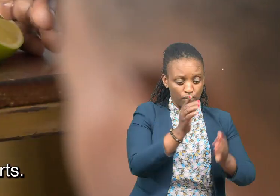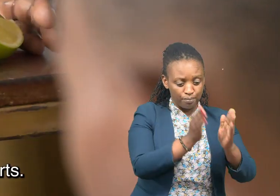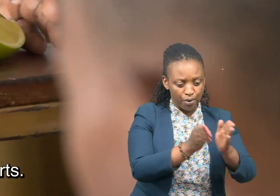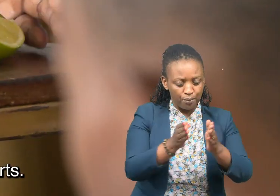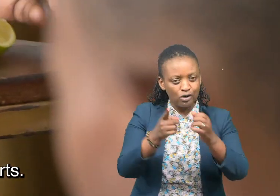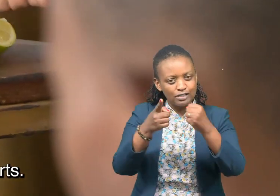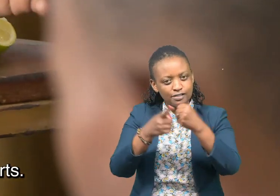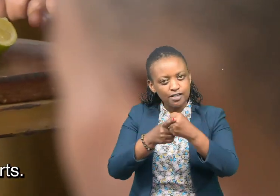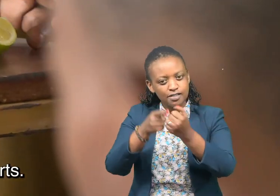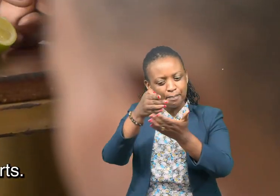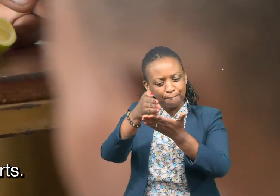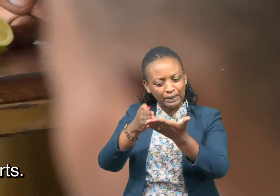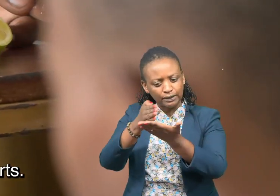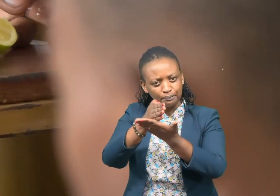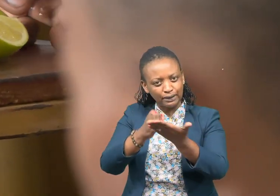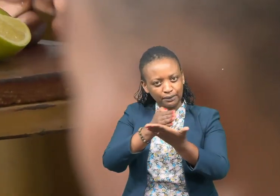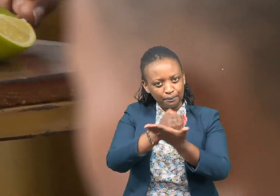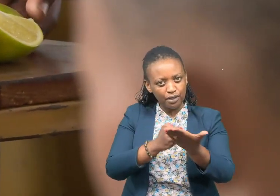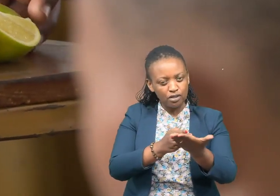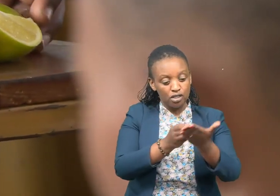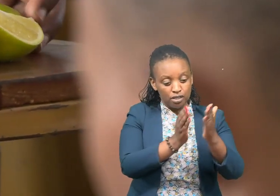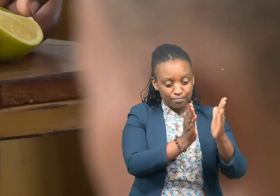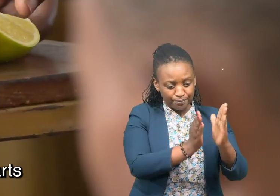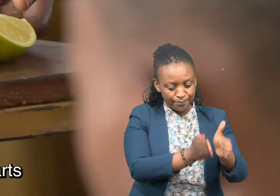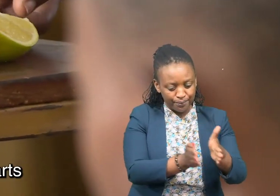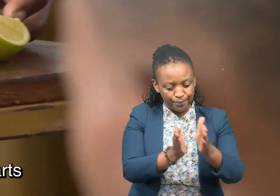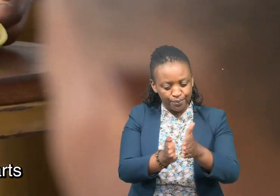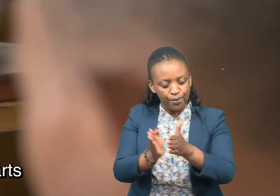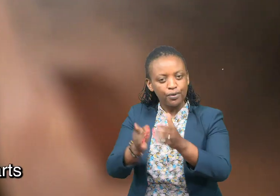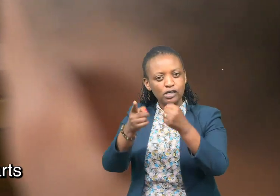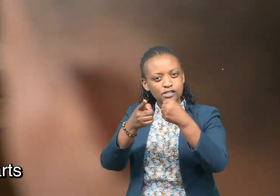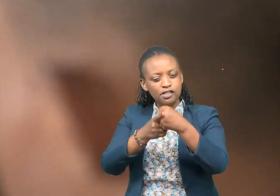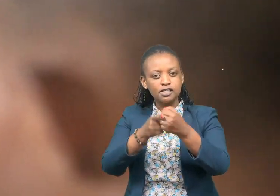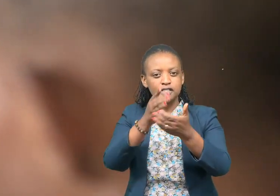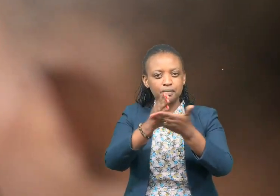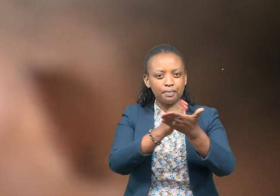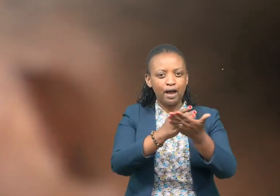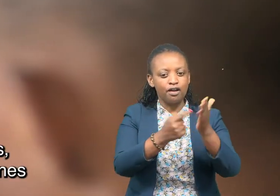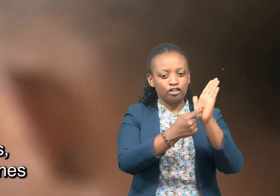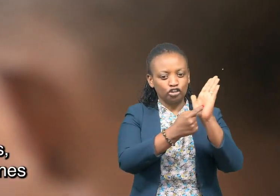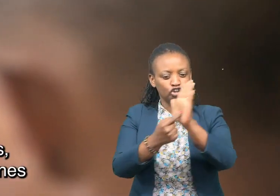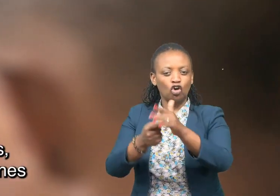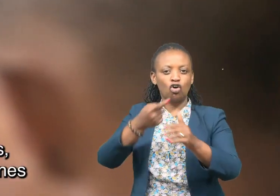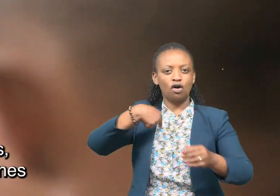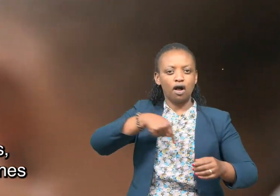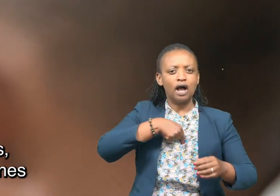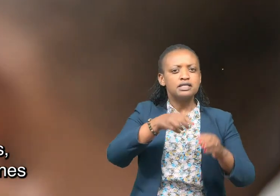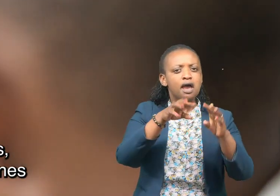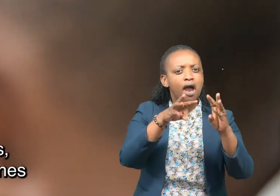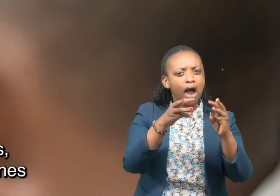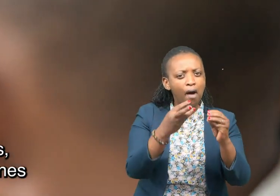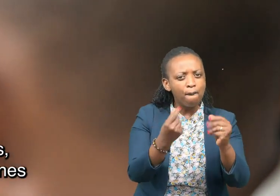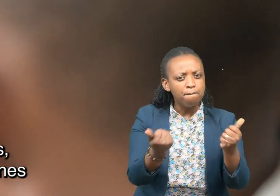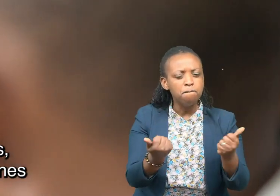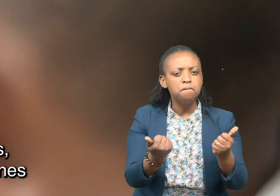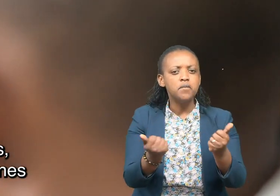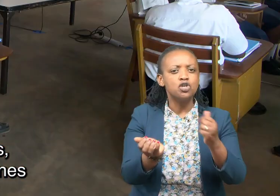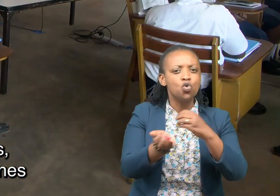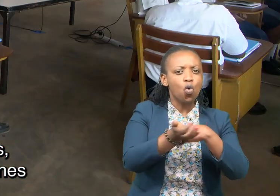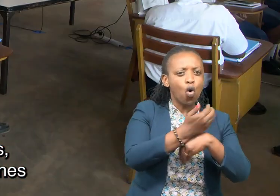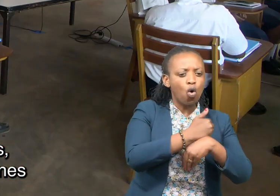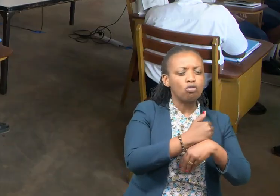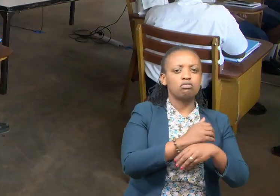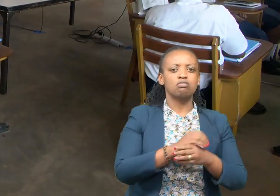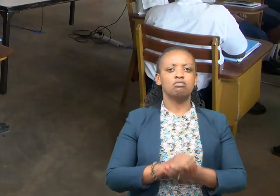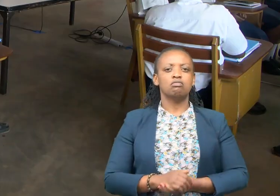You arrange 6 parts. You arrange 6 parts and present to us how many